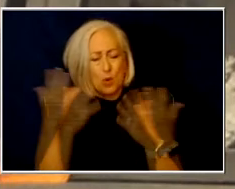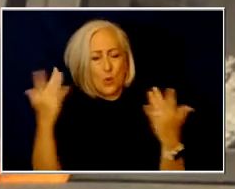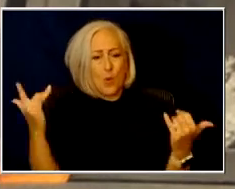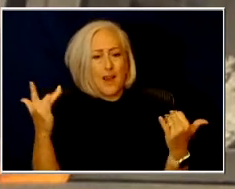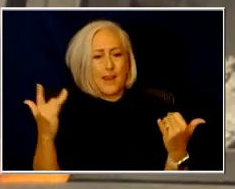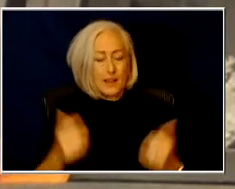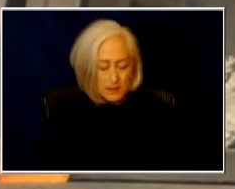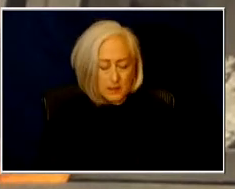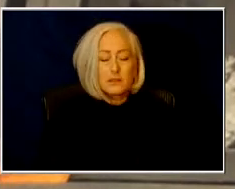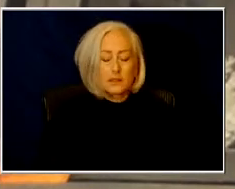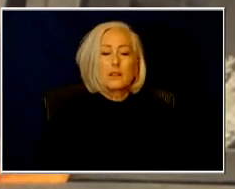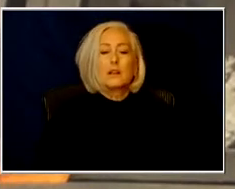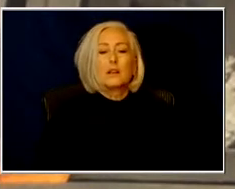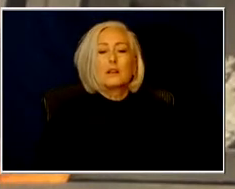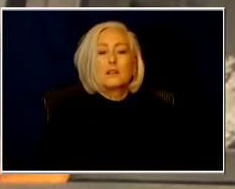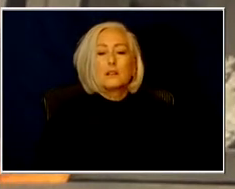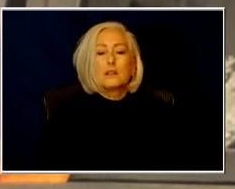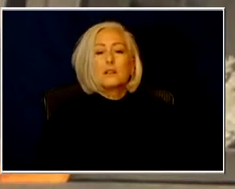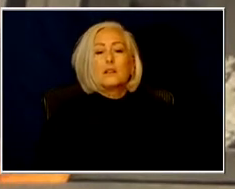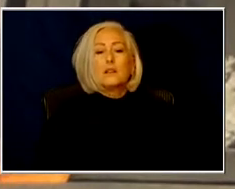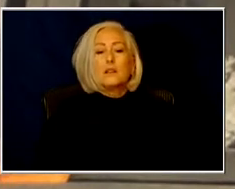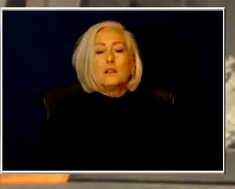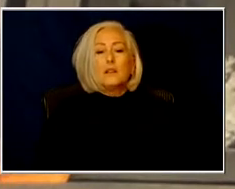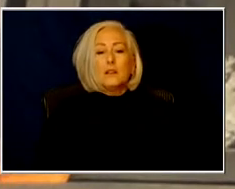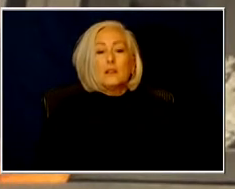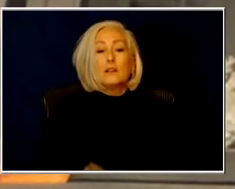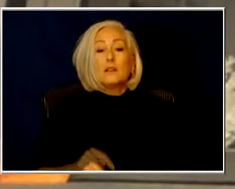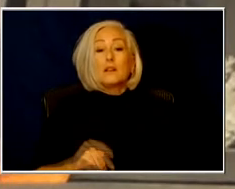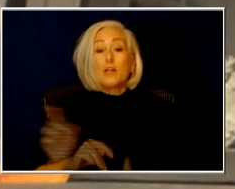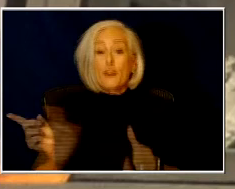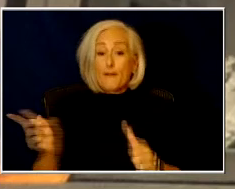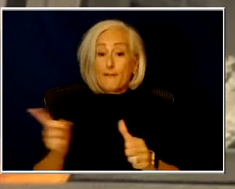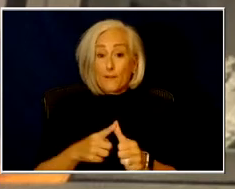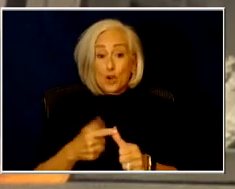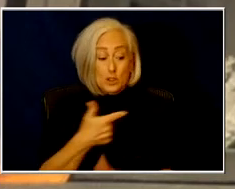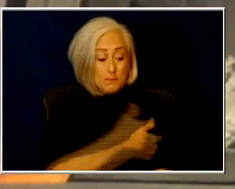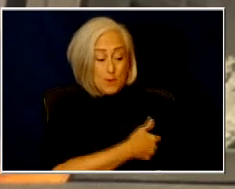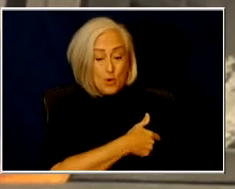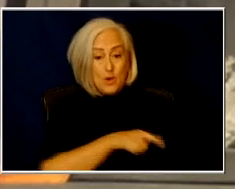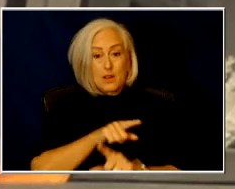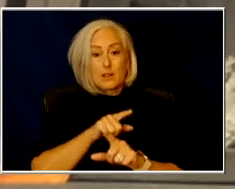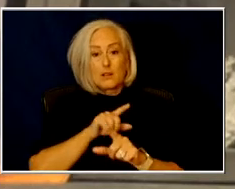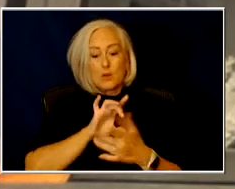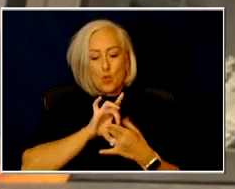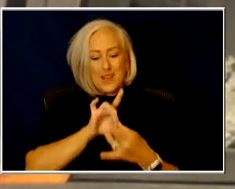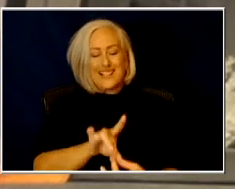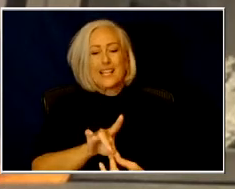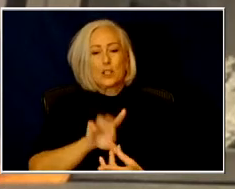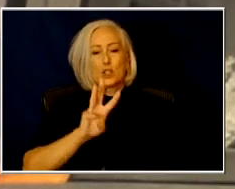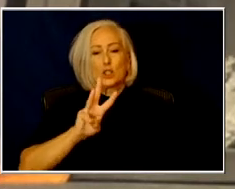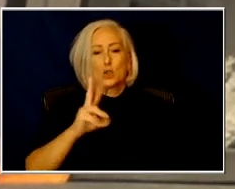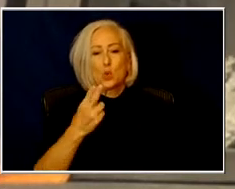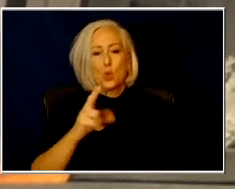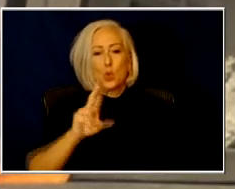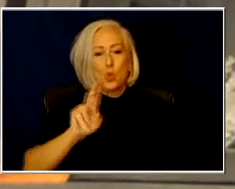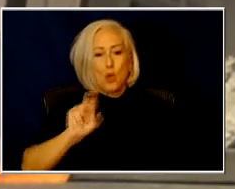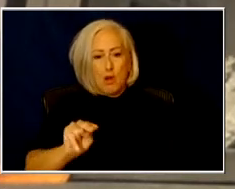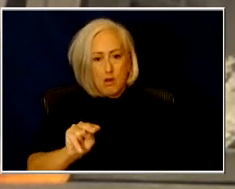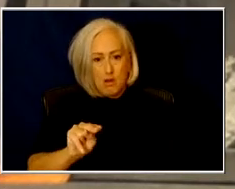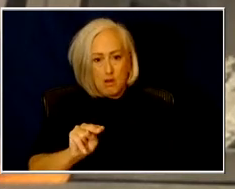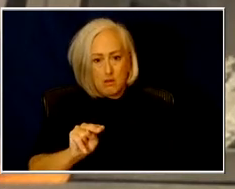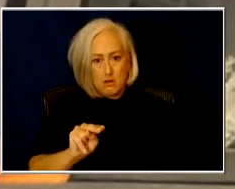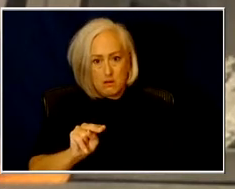original series that we all got was based off the Wuhan string so the recommendation was